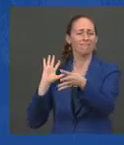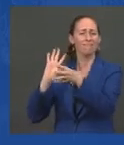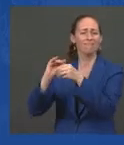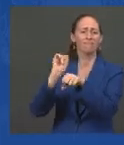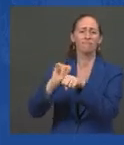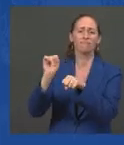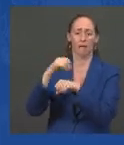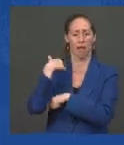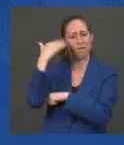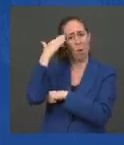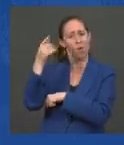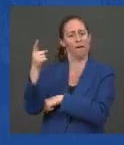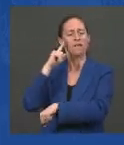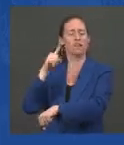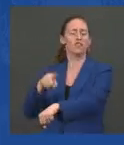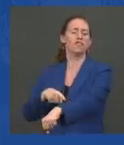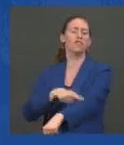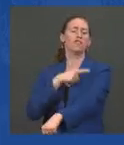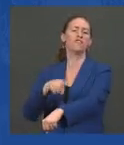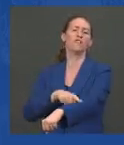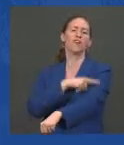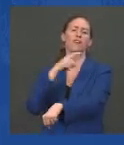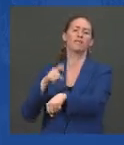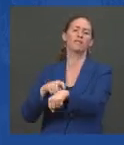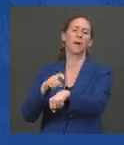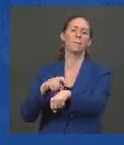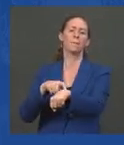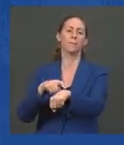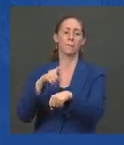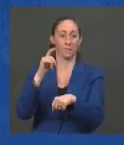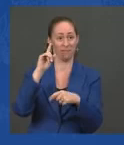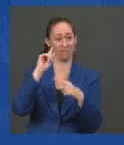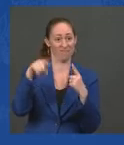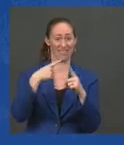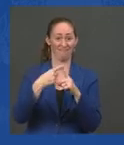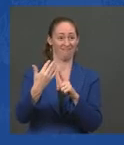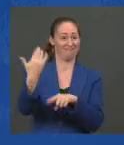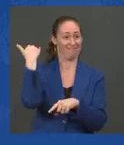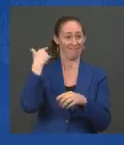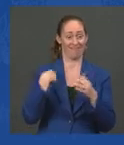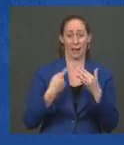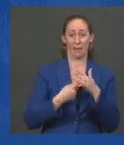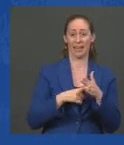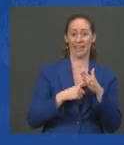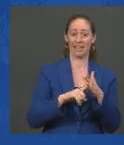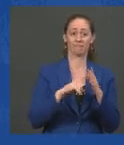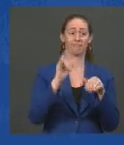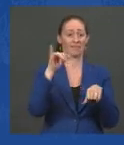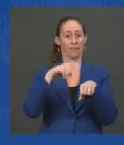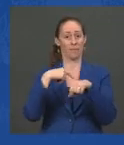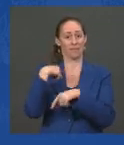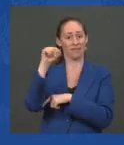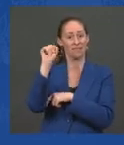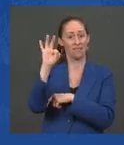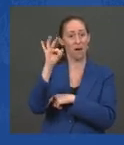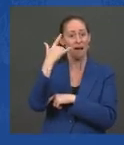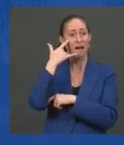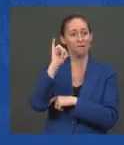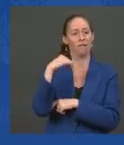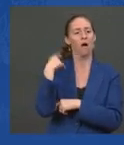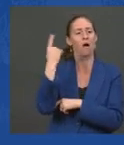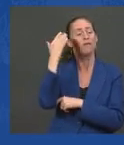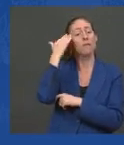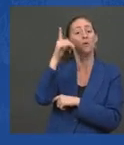long time, having started my elected career in San Francisco. She has always been who she is today,